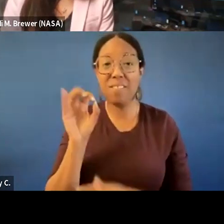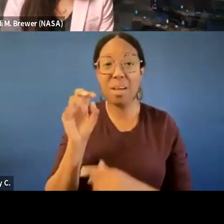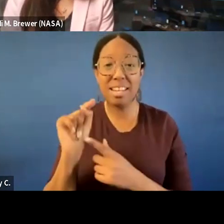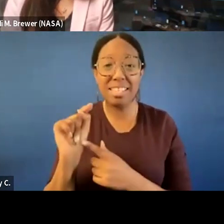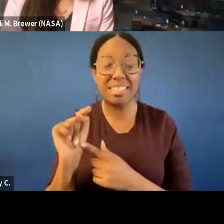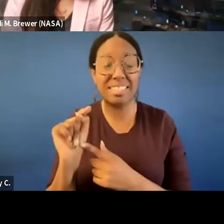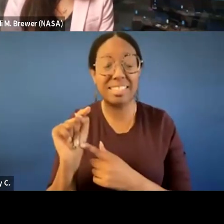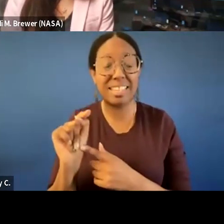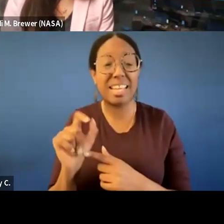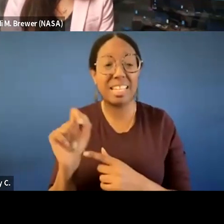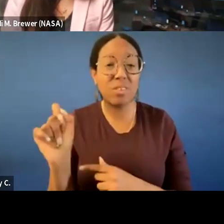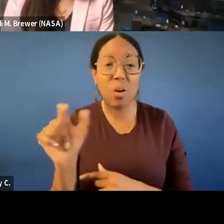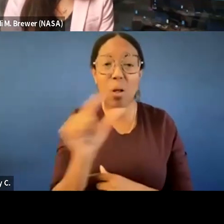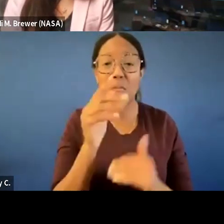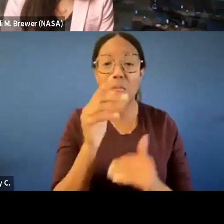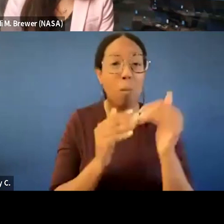well, regardless of their gender.